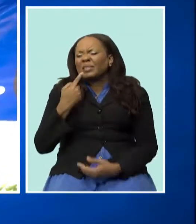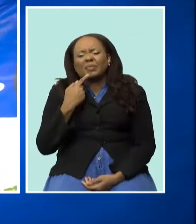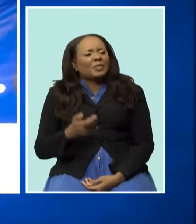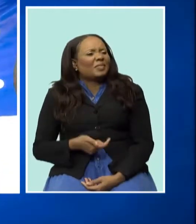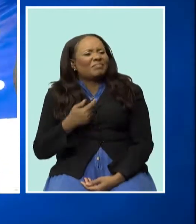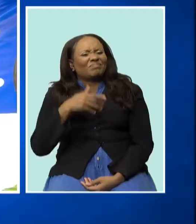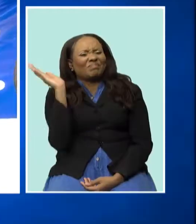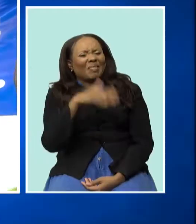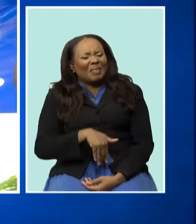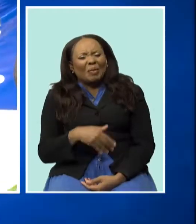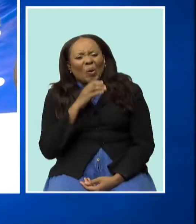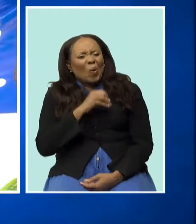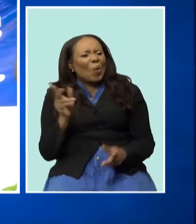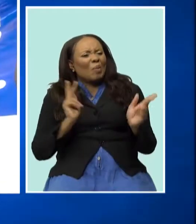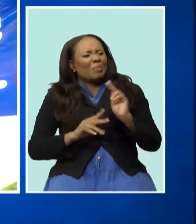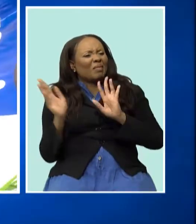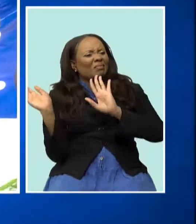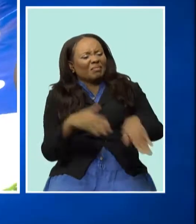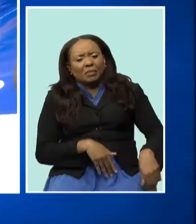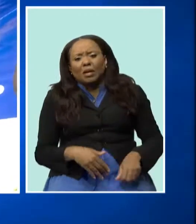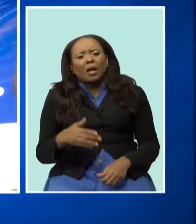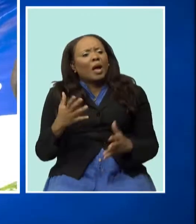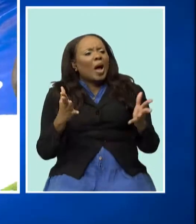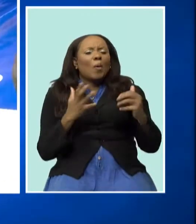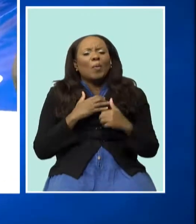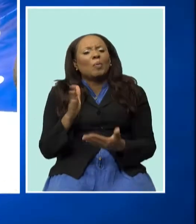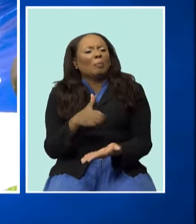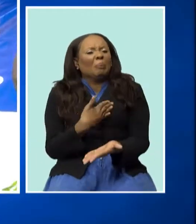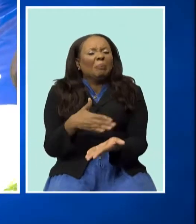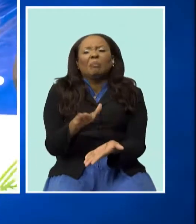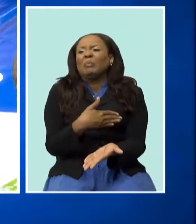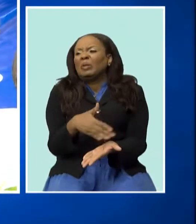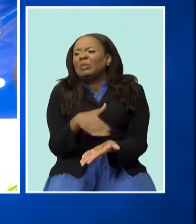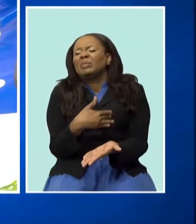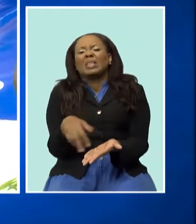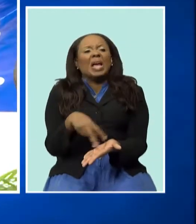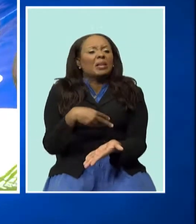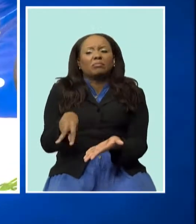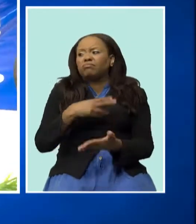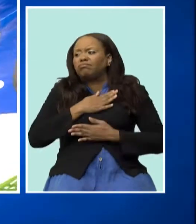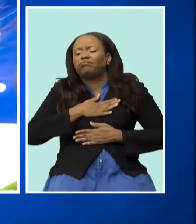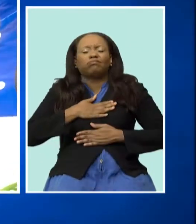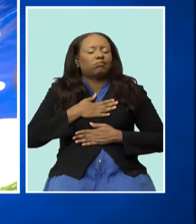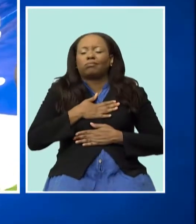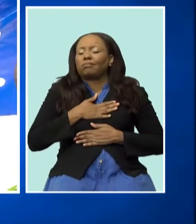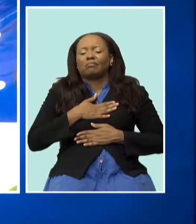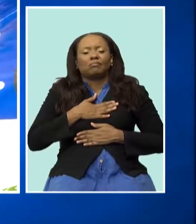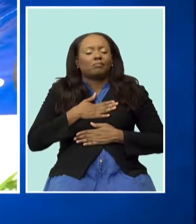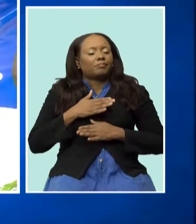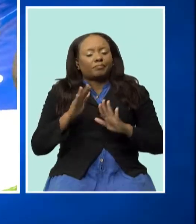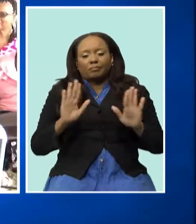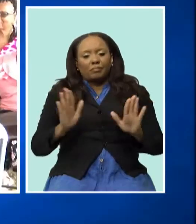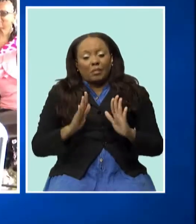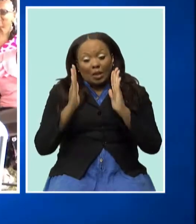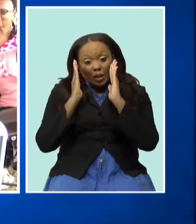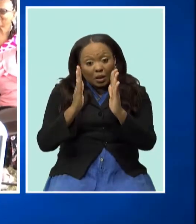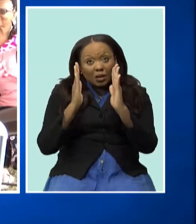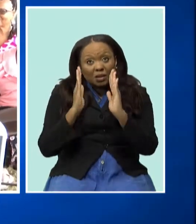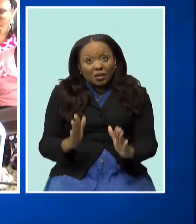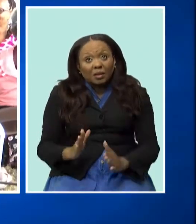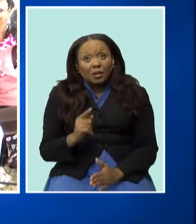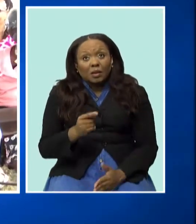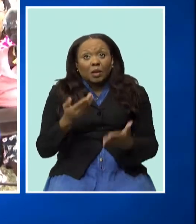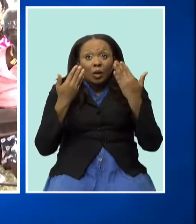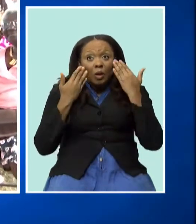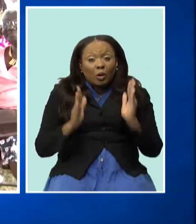though. Let me hear some music or listen to something else. No. Pay close attention. You never know when the shoe may